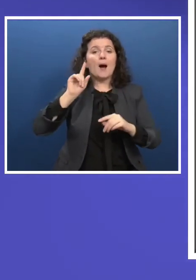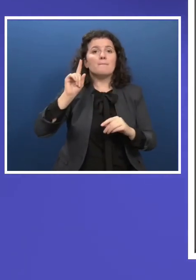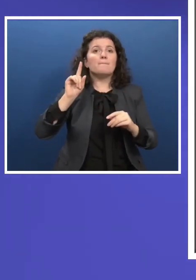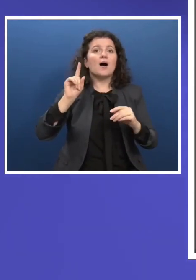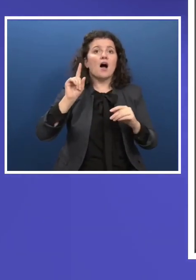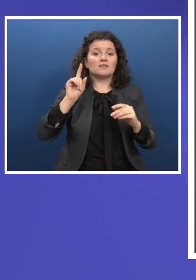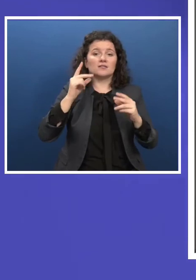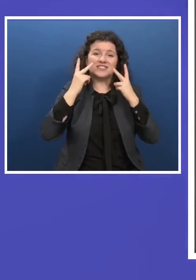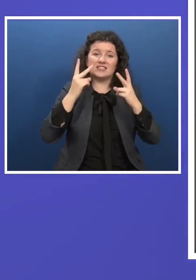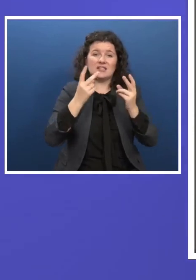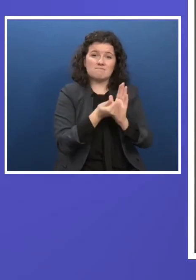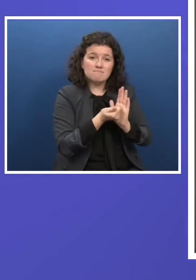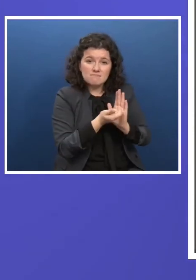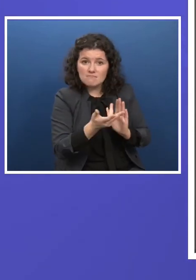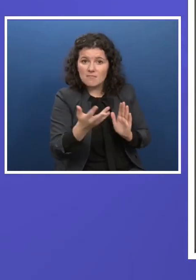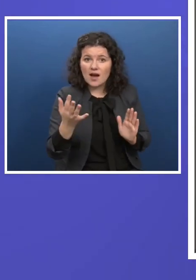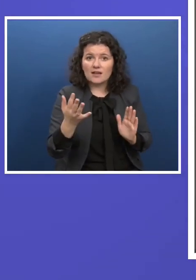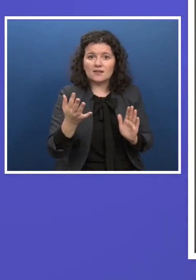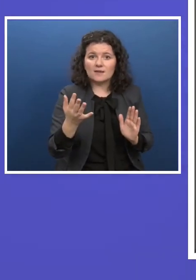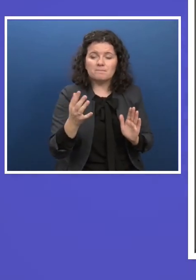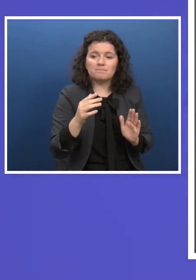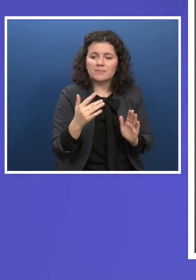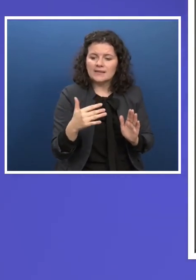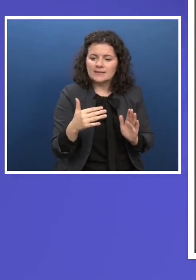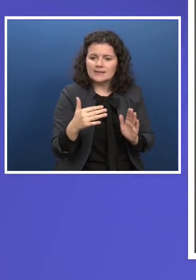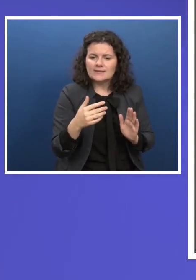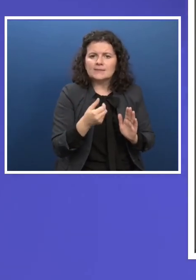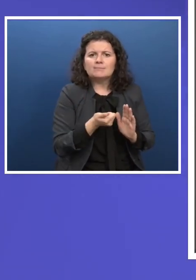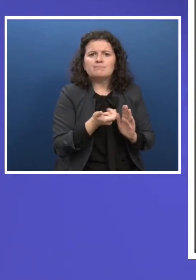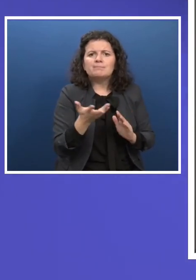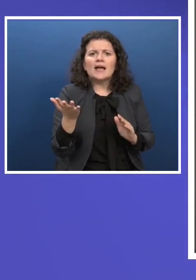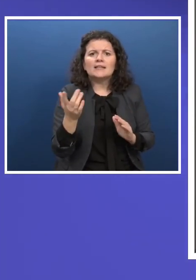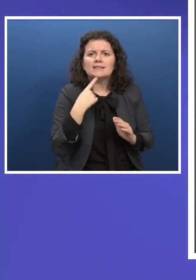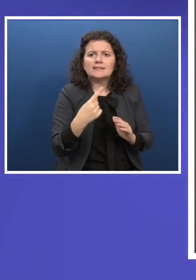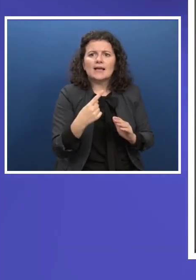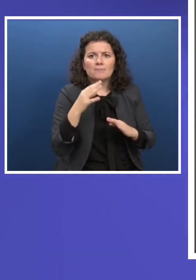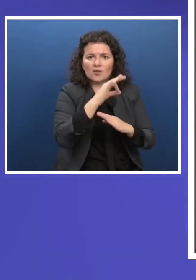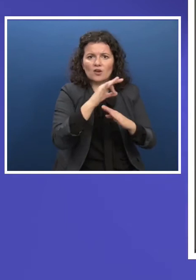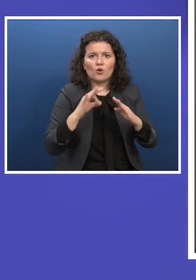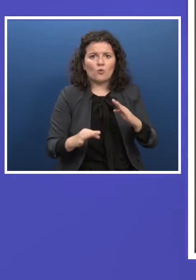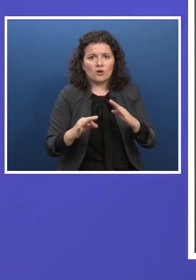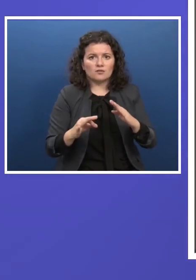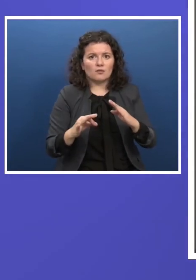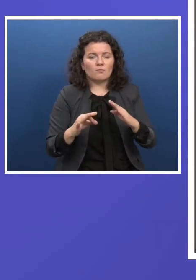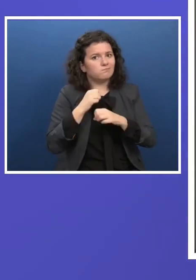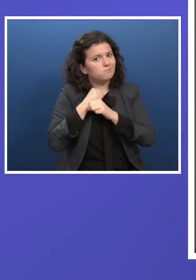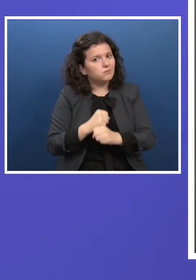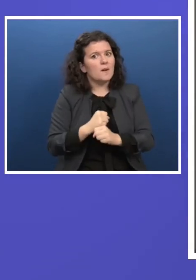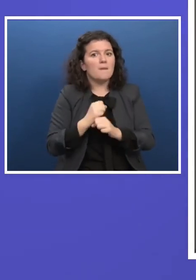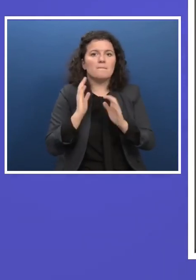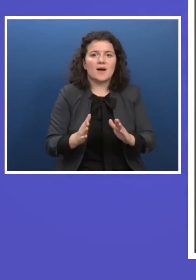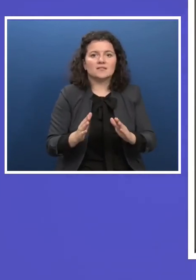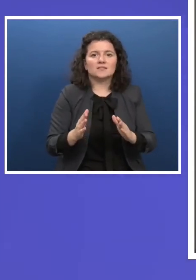having also that in binding quotas at the EU level there. And now